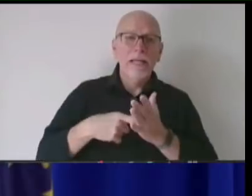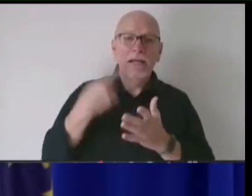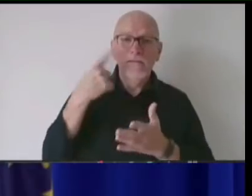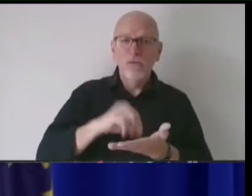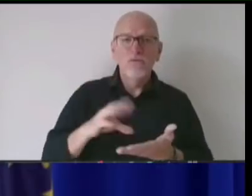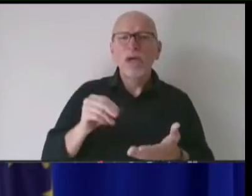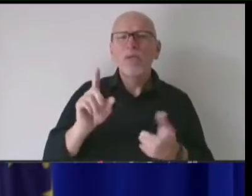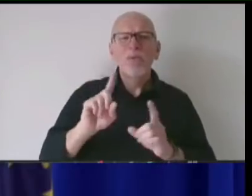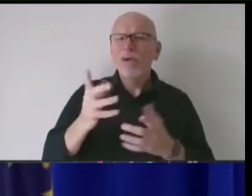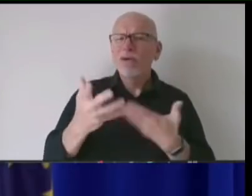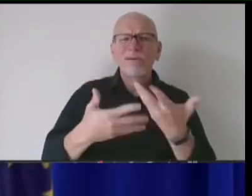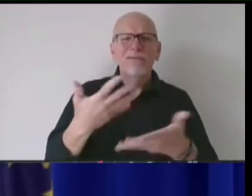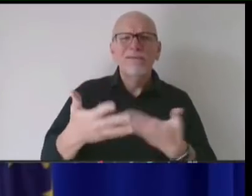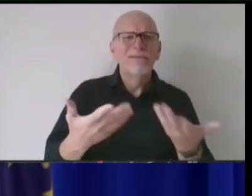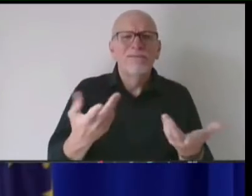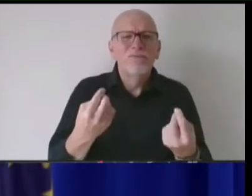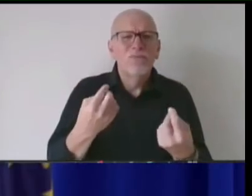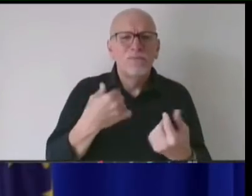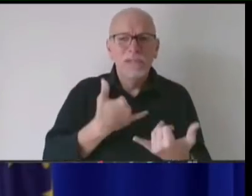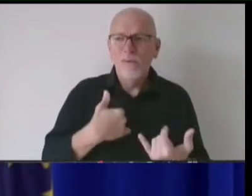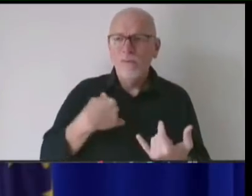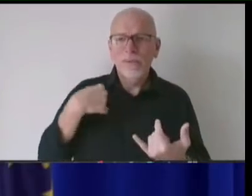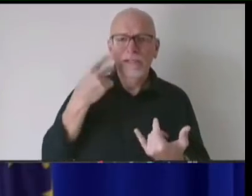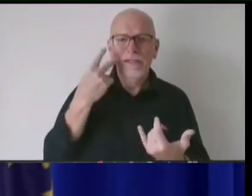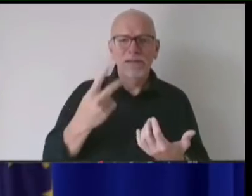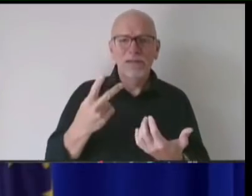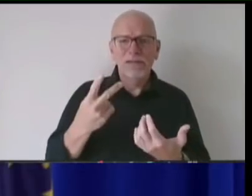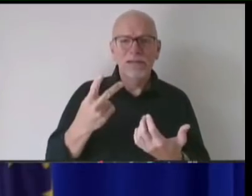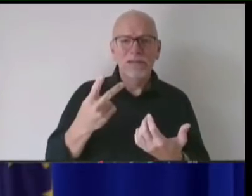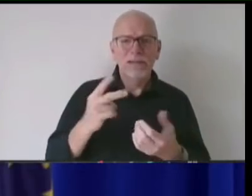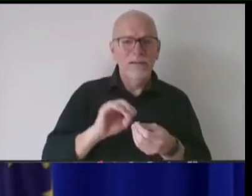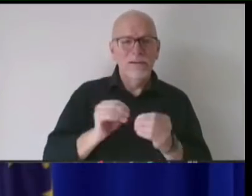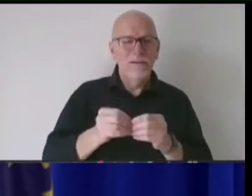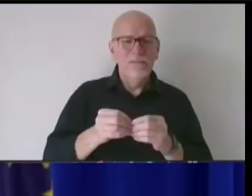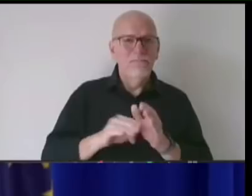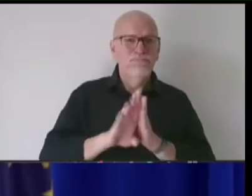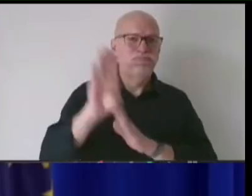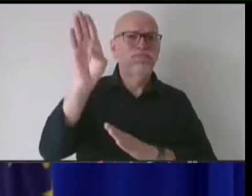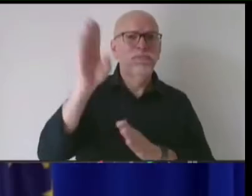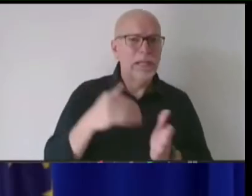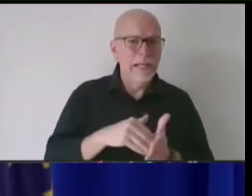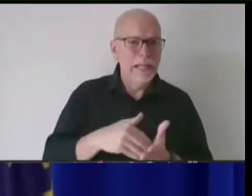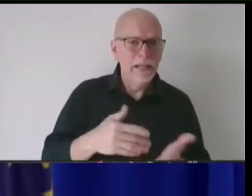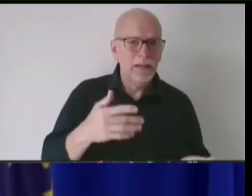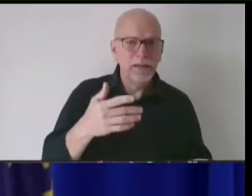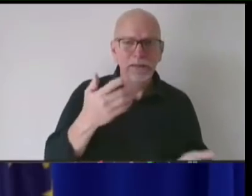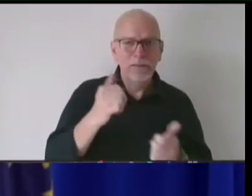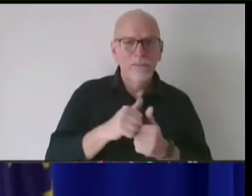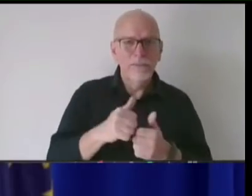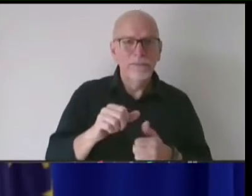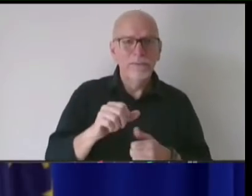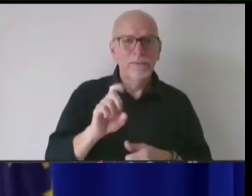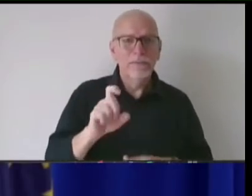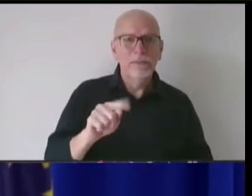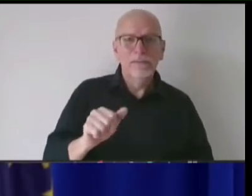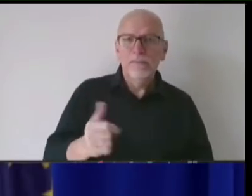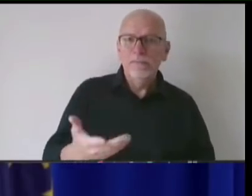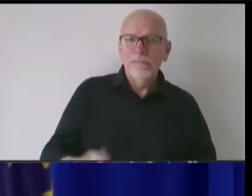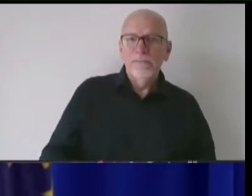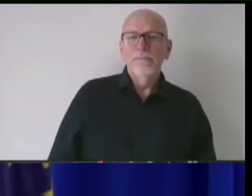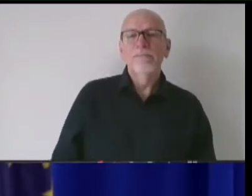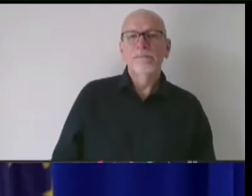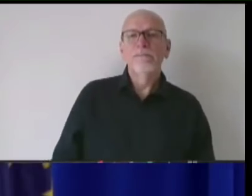those conversations go now that we're seeing just the numbers spike again with this surge? So